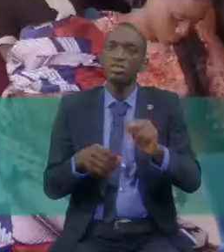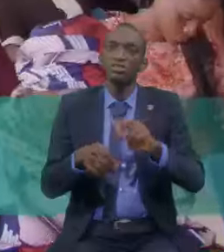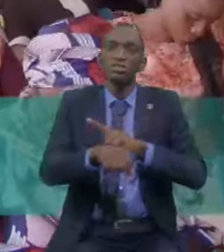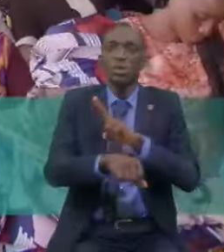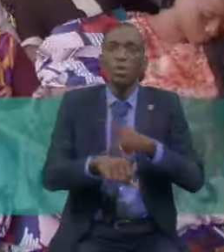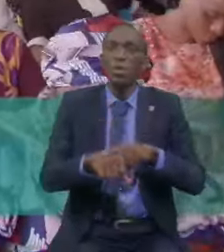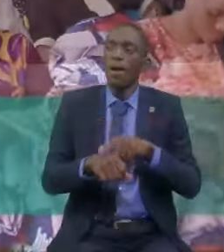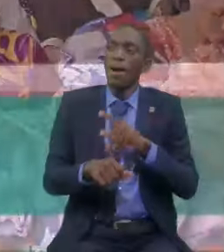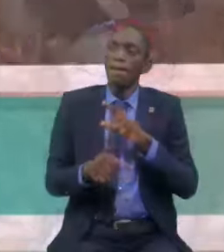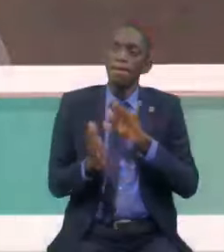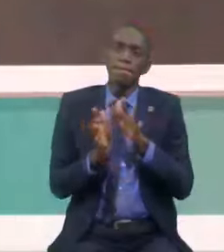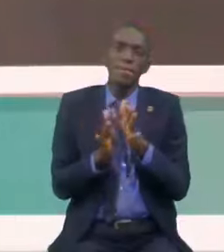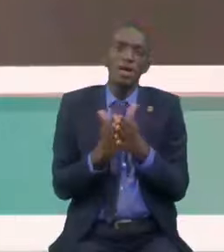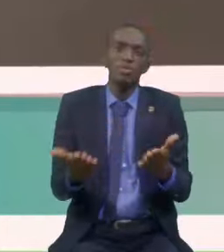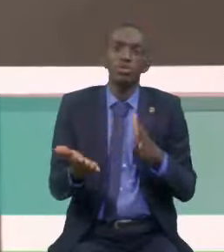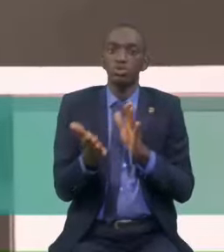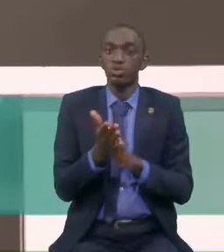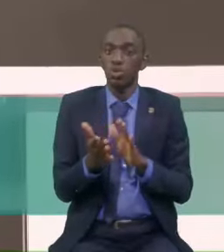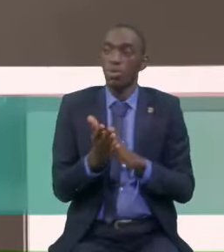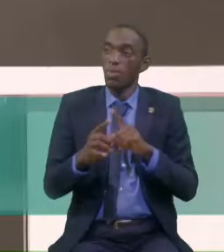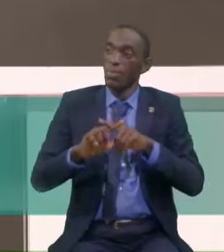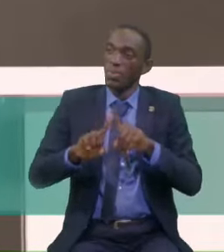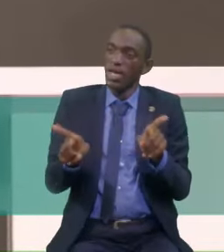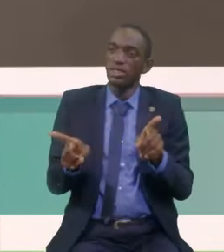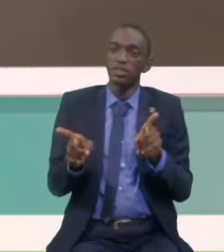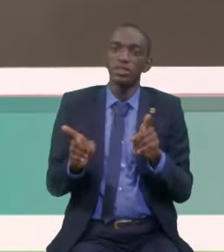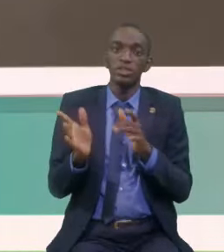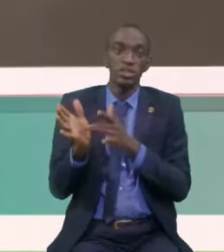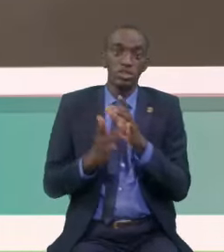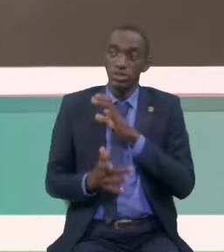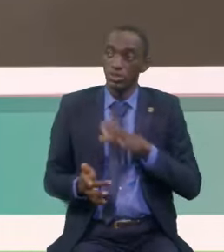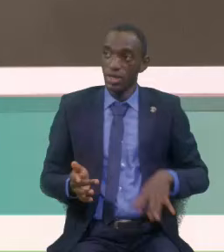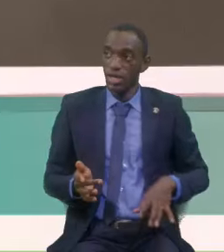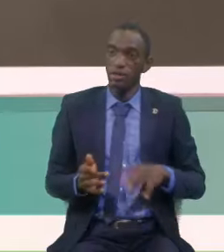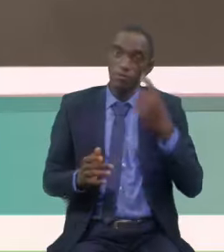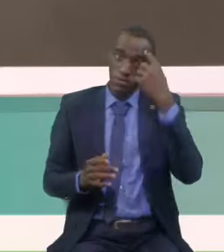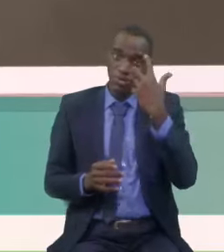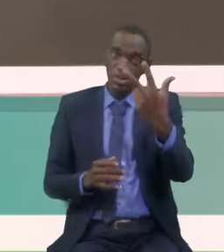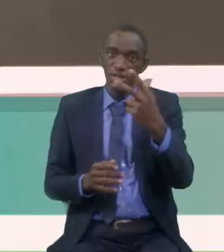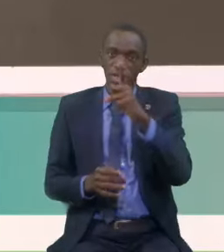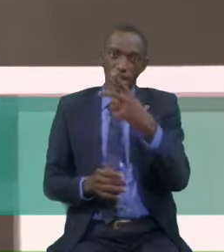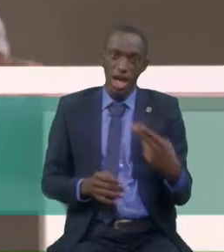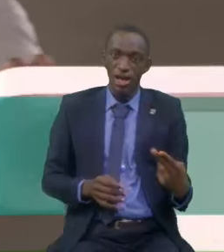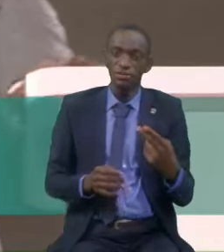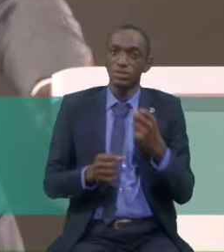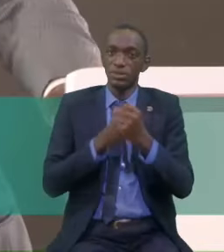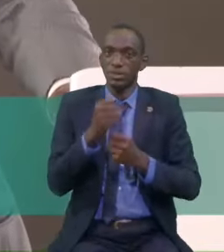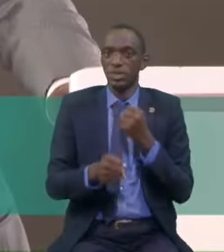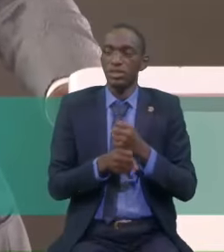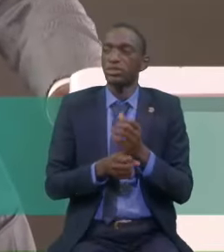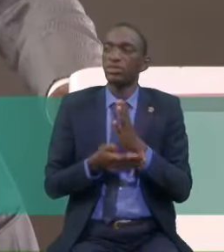Jesus Christ for 3.5 years. And some people feel if they've gone